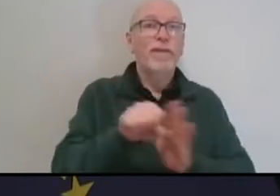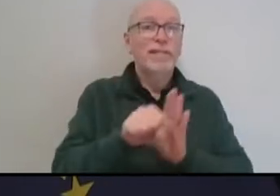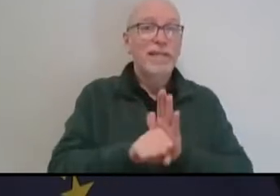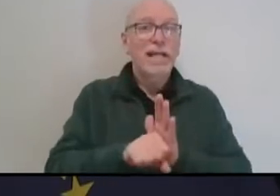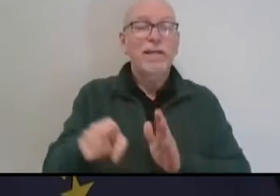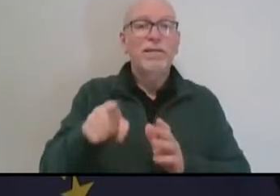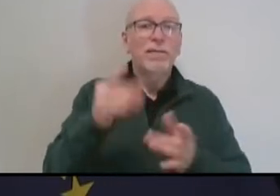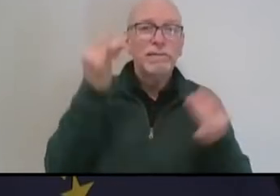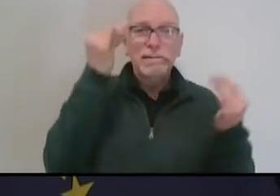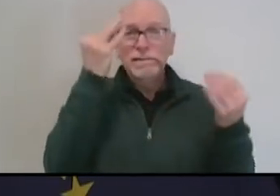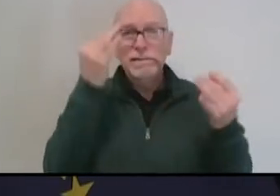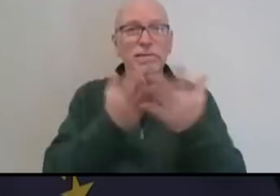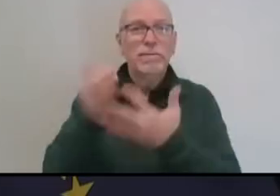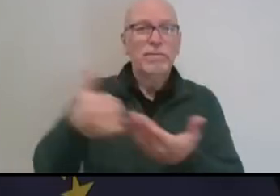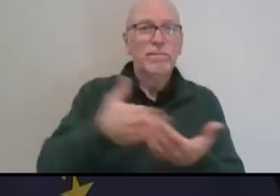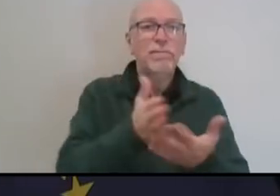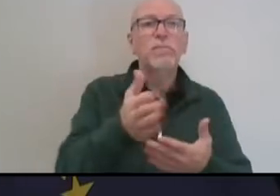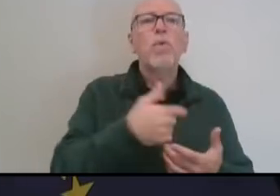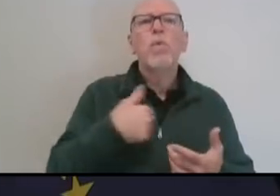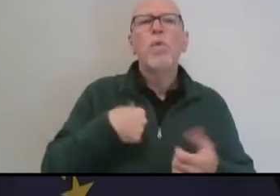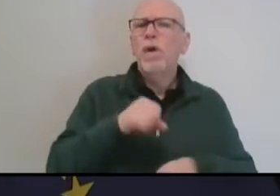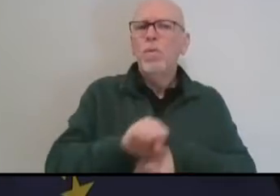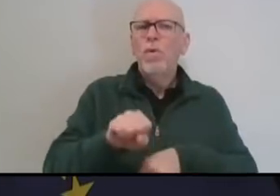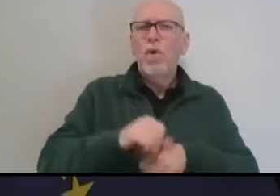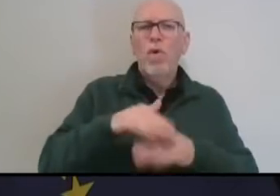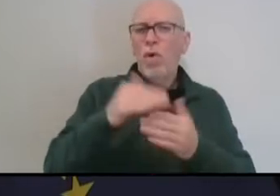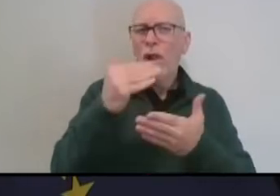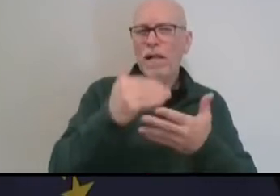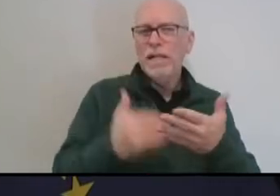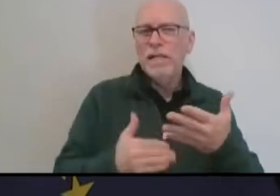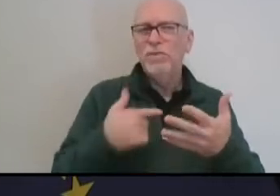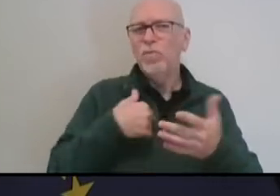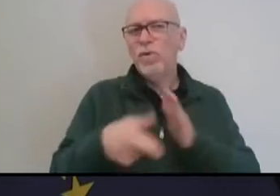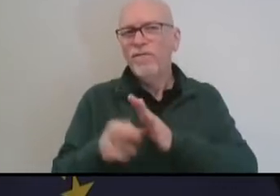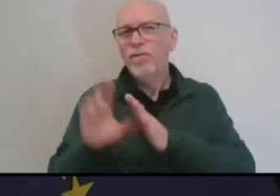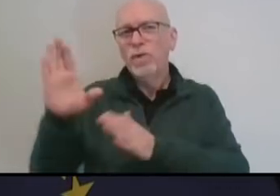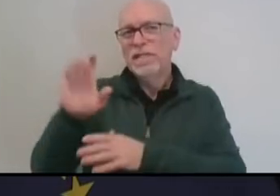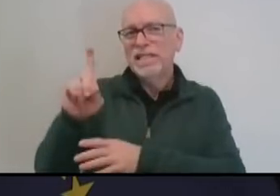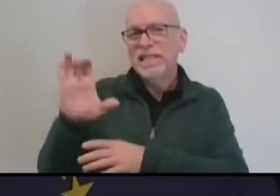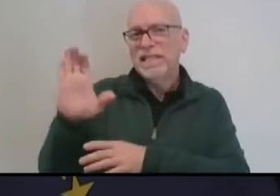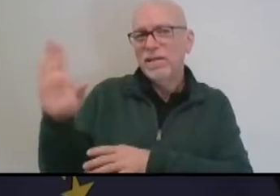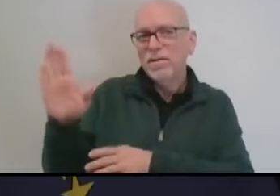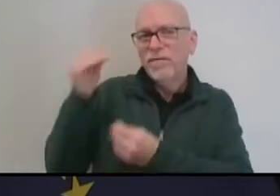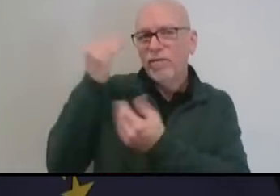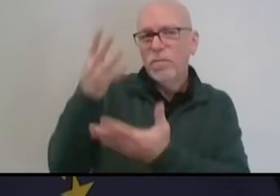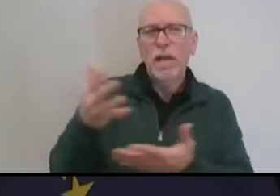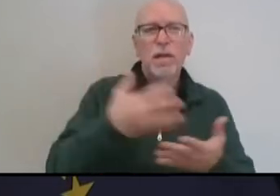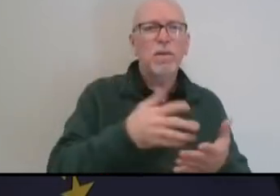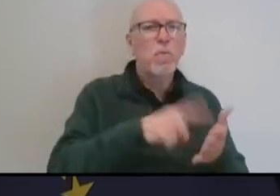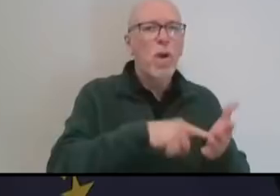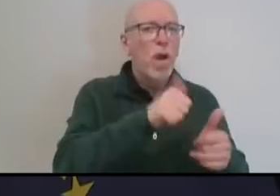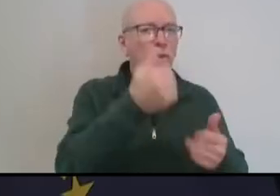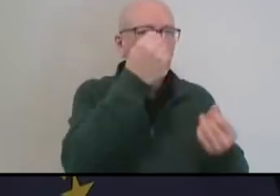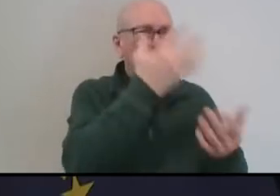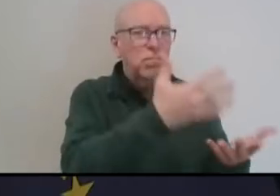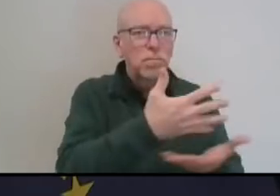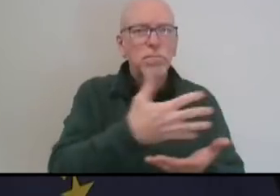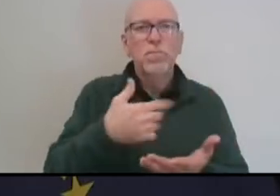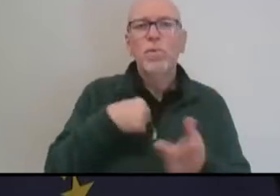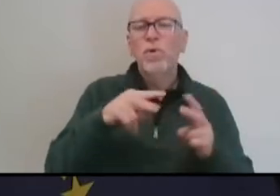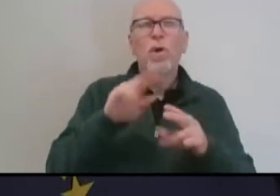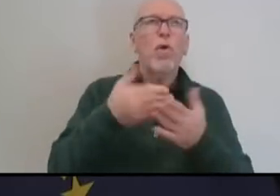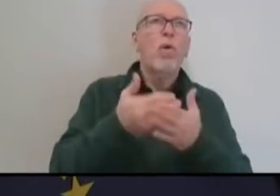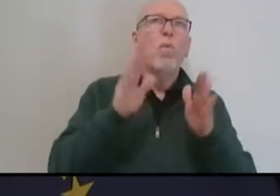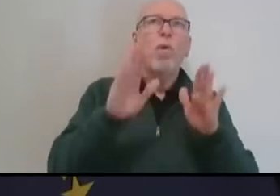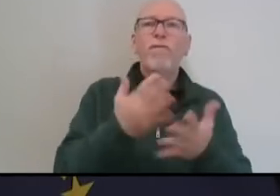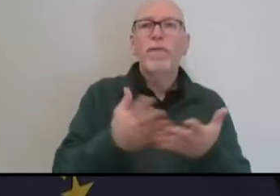this. We're working on a list. We're reviewing CDC. We're reviewing data. We're reviewing the wonderful things that people